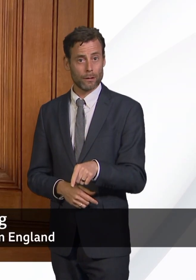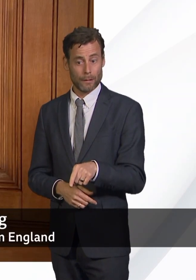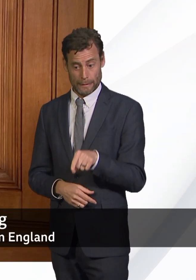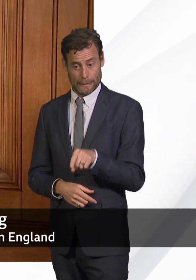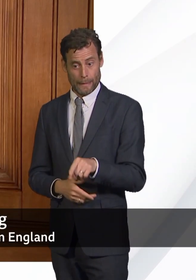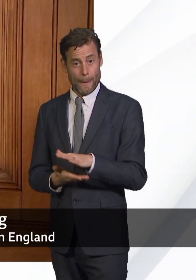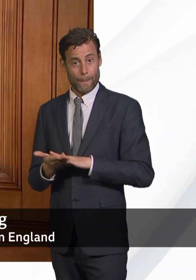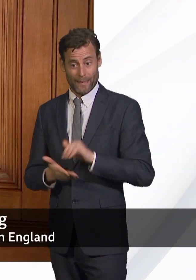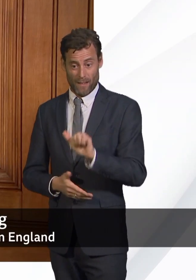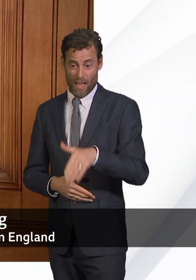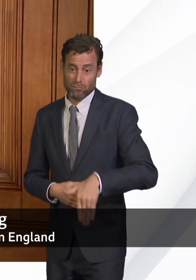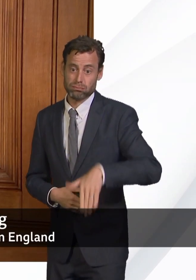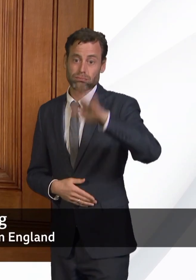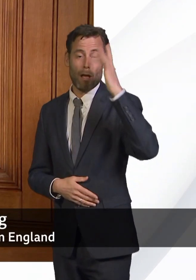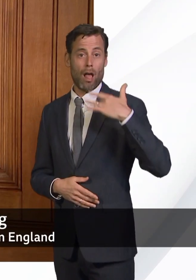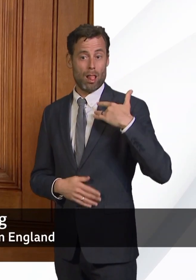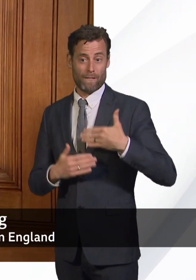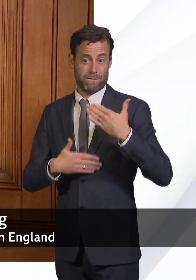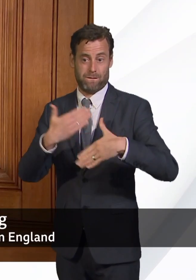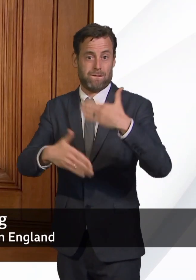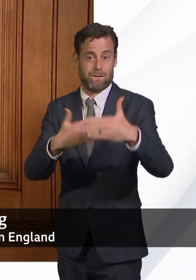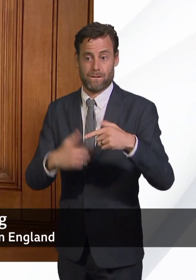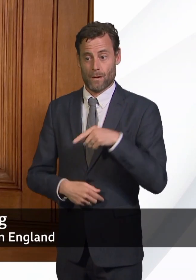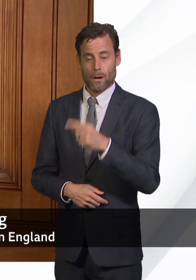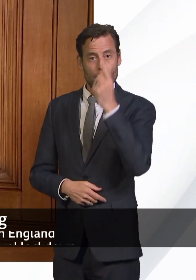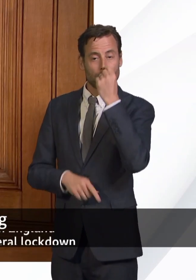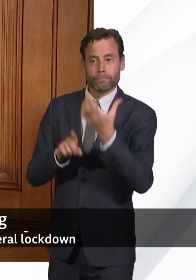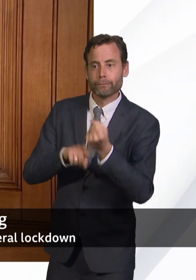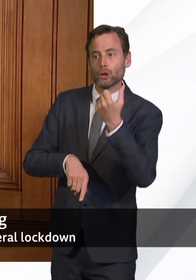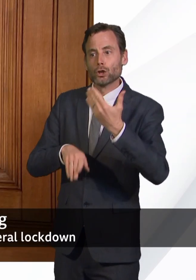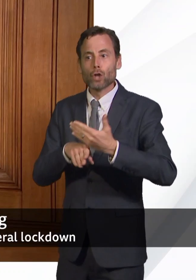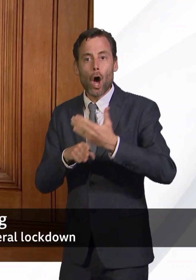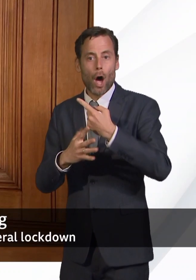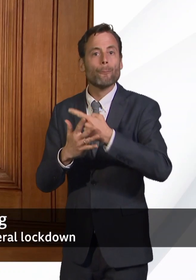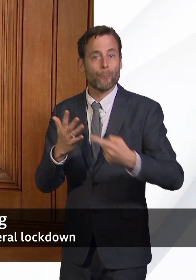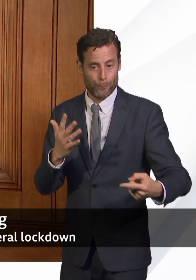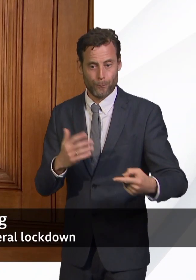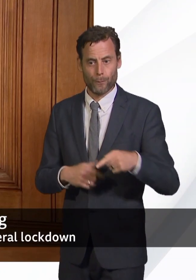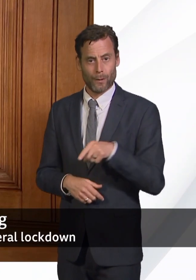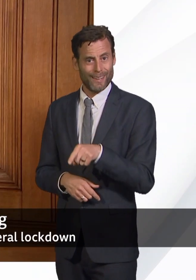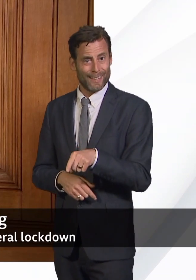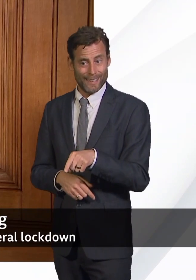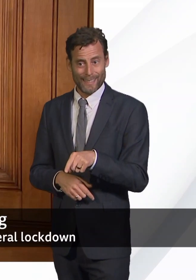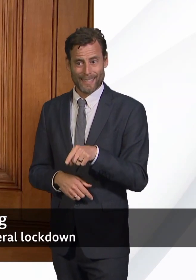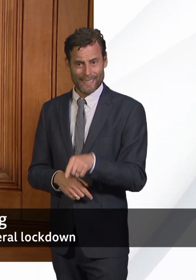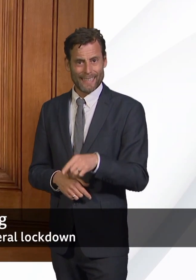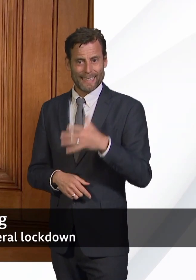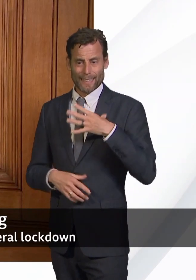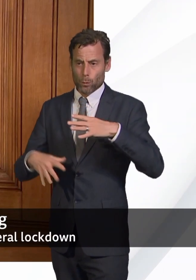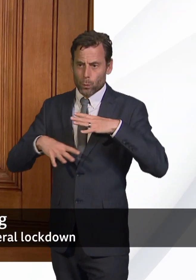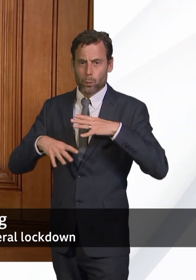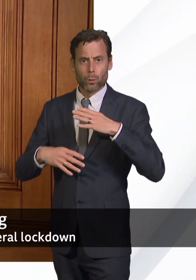that their whole life chances, their economic prosperity, and that based largely on their ability to move